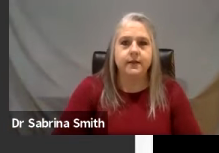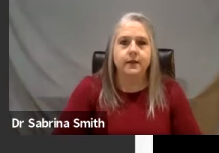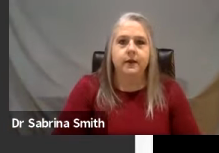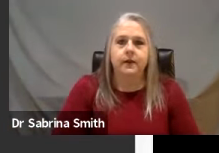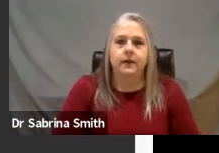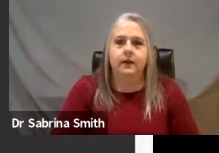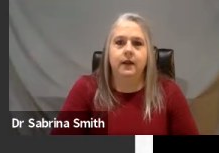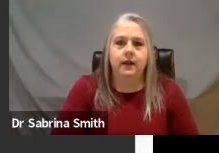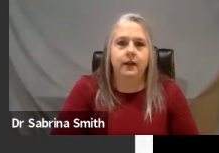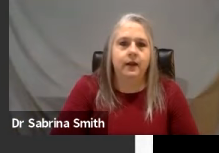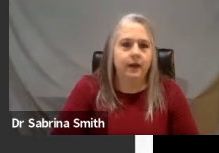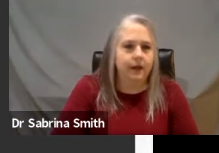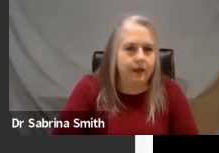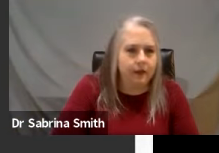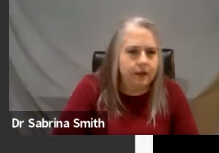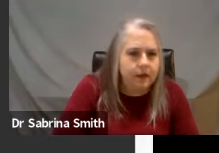guys.